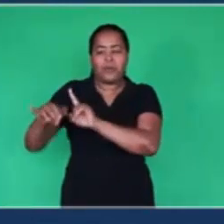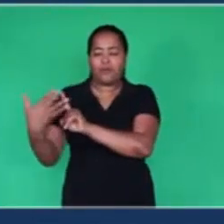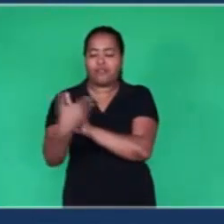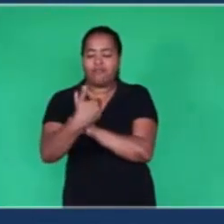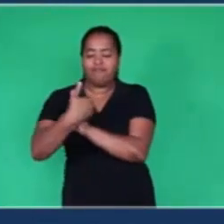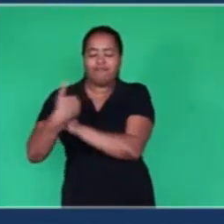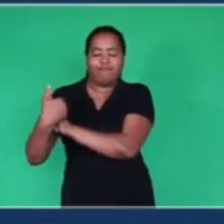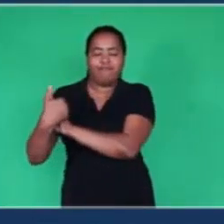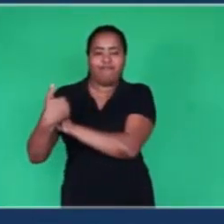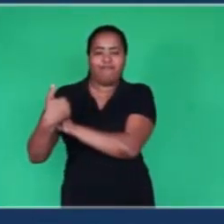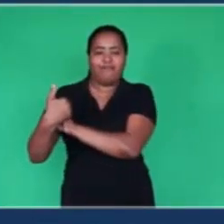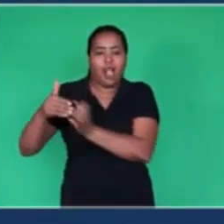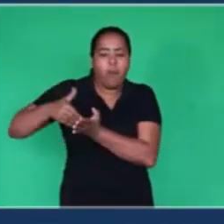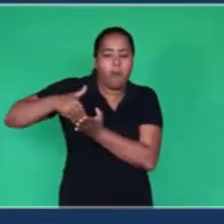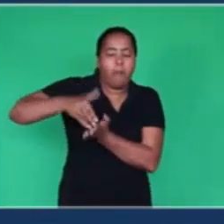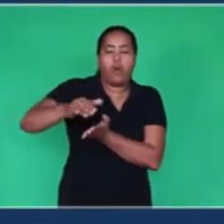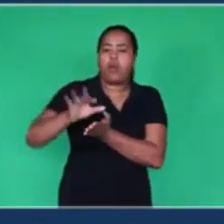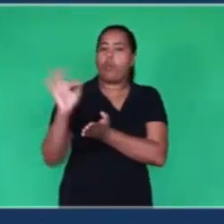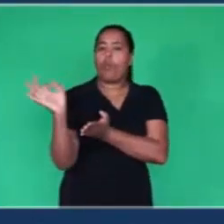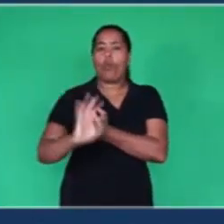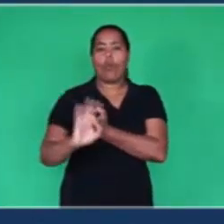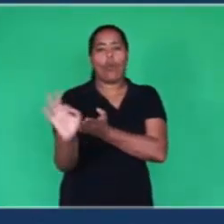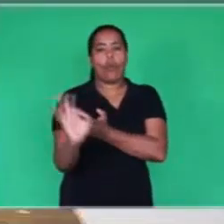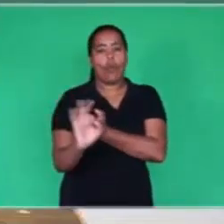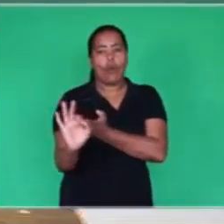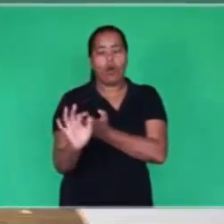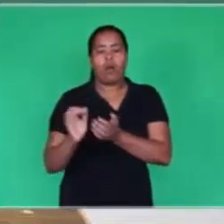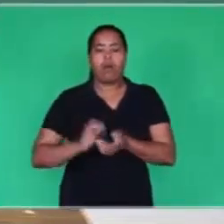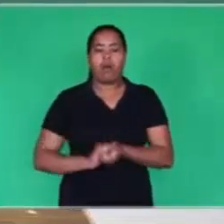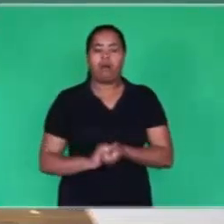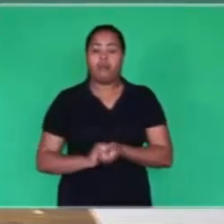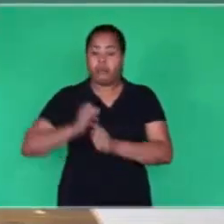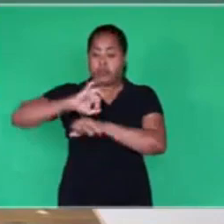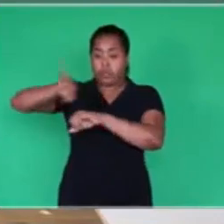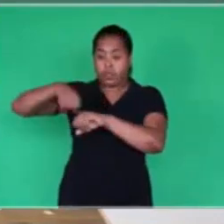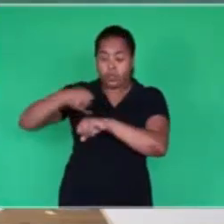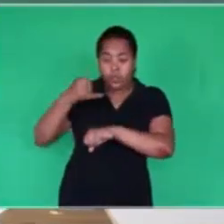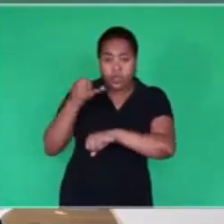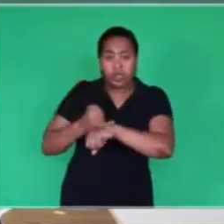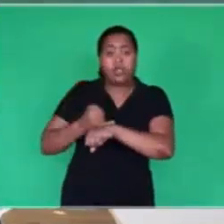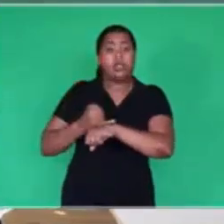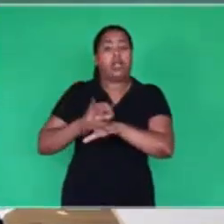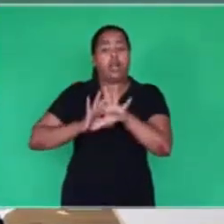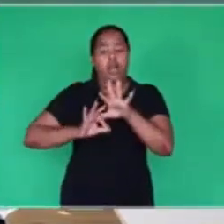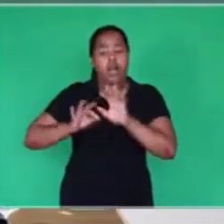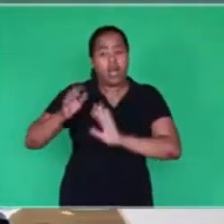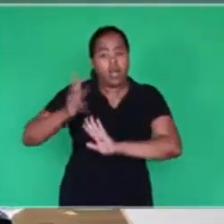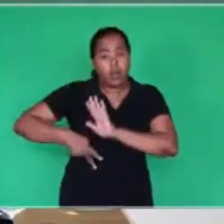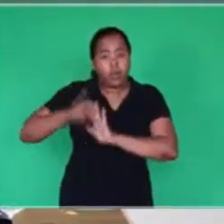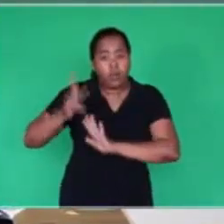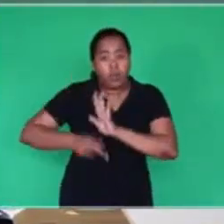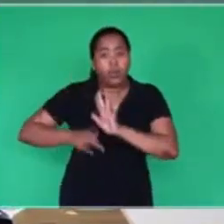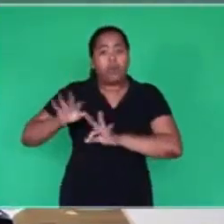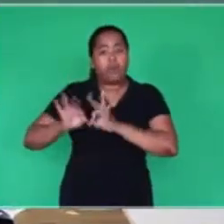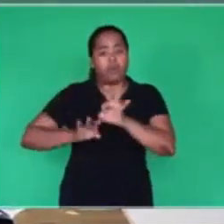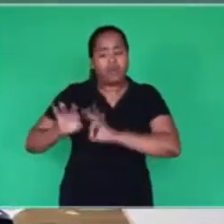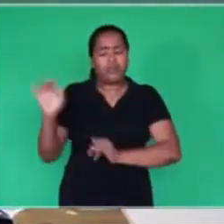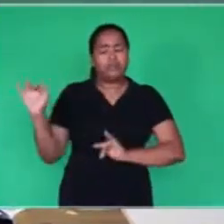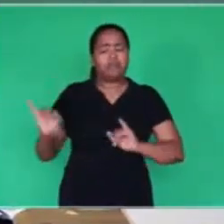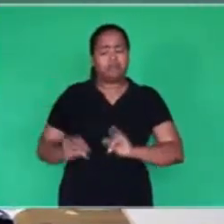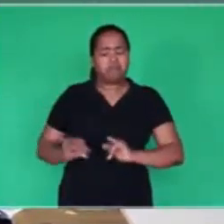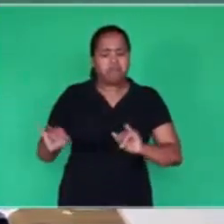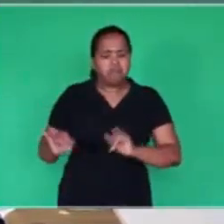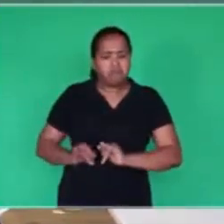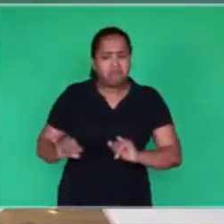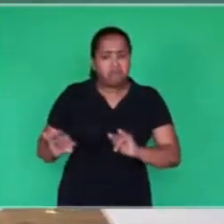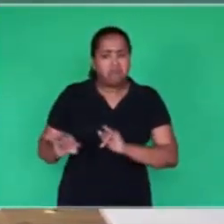project. Jerusalem will suffer a series of things. There will be no exit. For